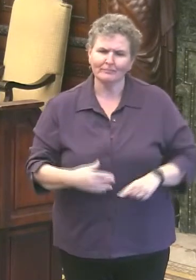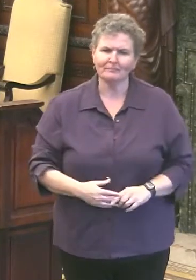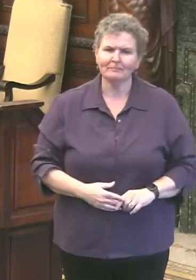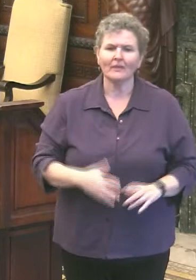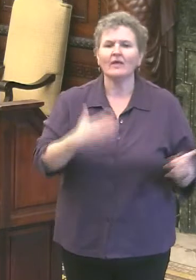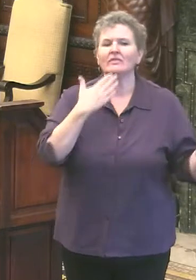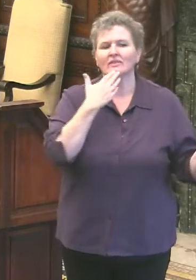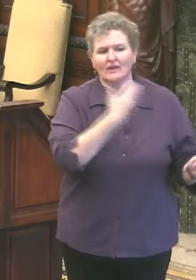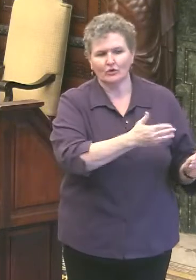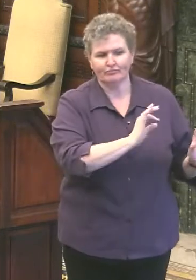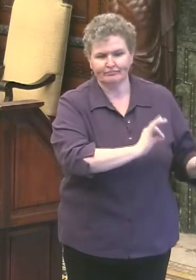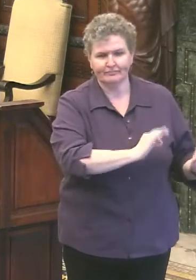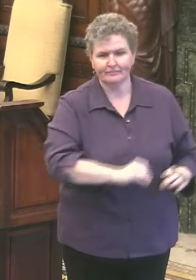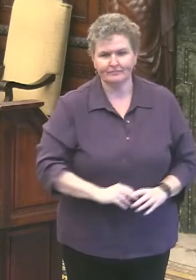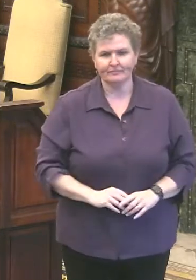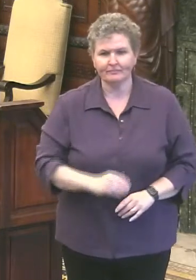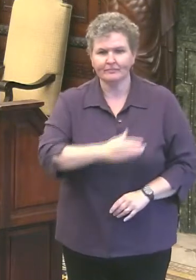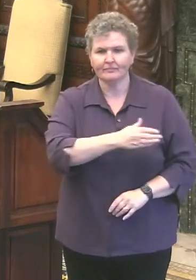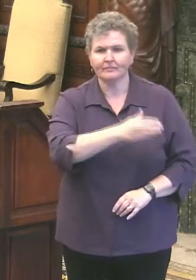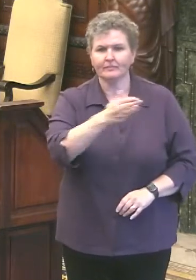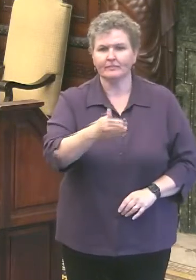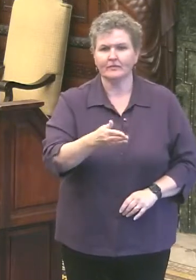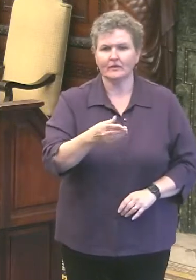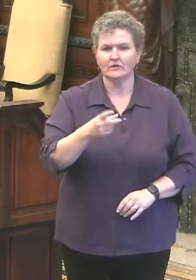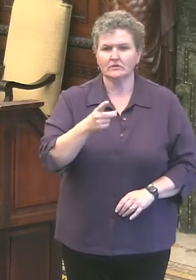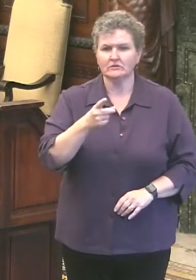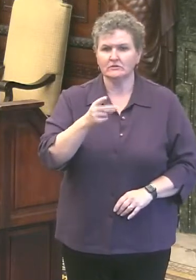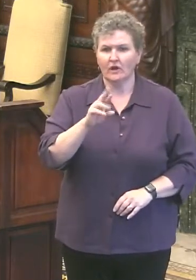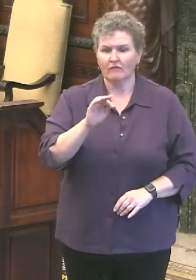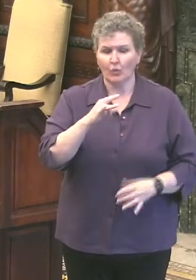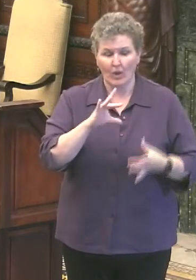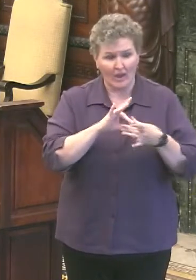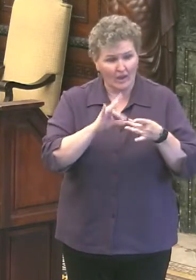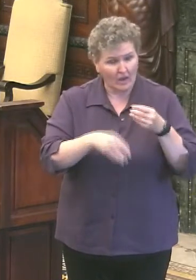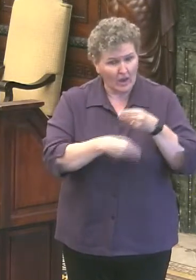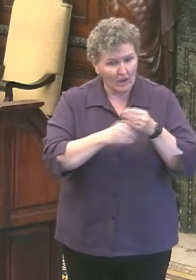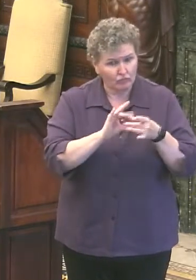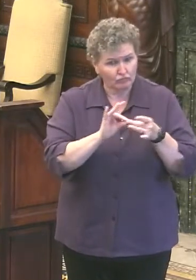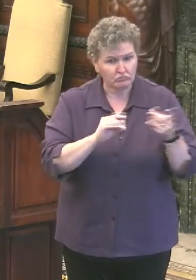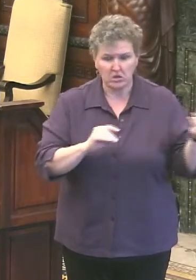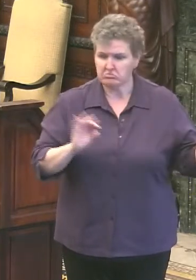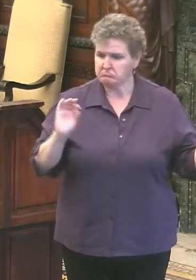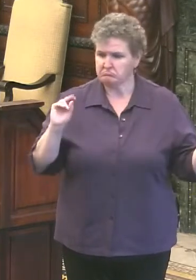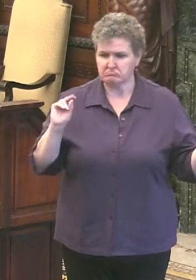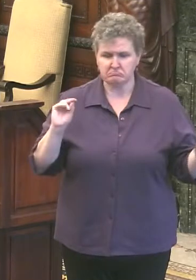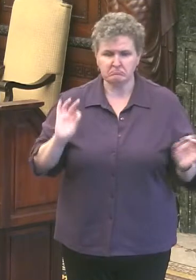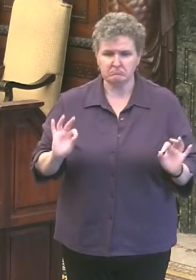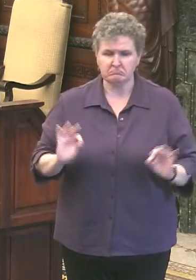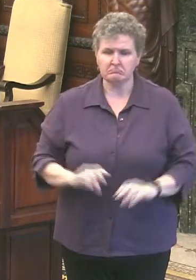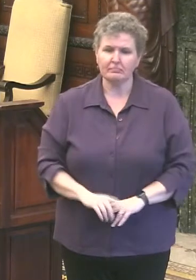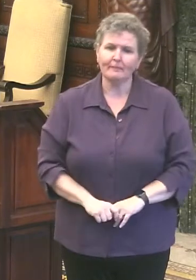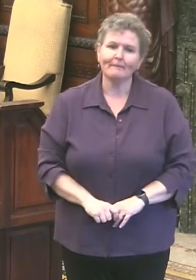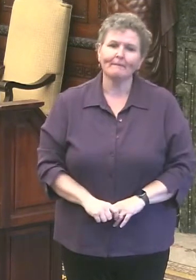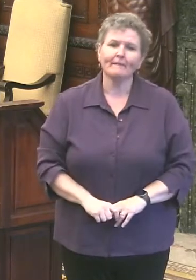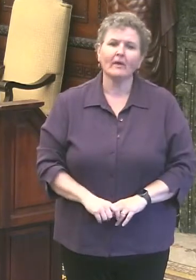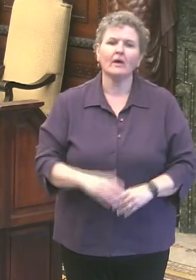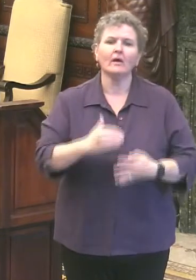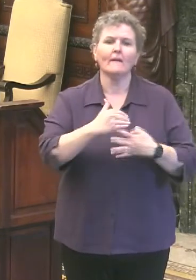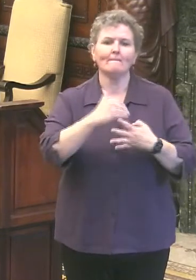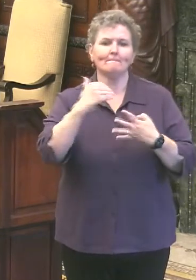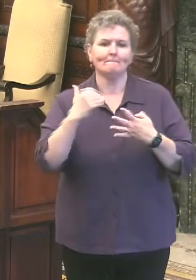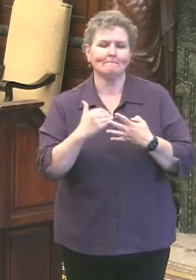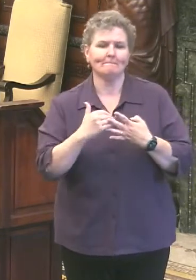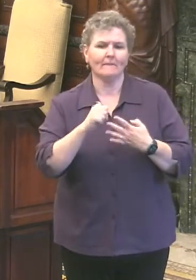Dr. Farley, was there anything you wanted to add to any of that? No, that's fine. Very good. All right, and thank you, Mitch. We'll move on now to